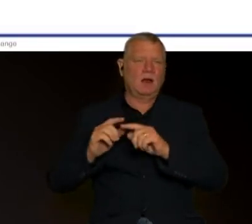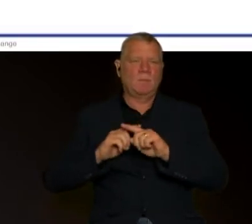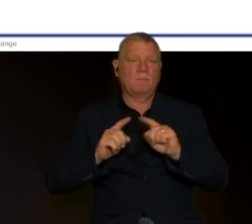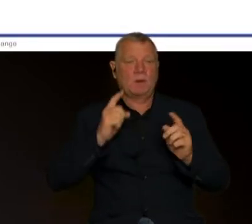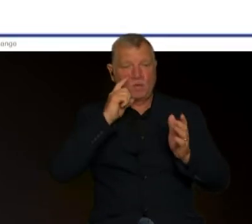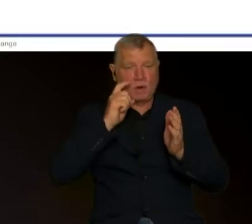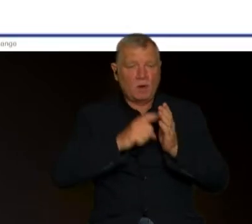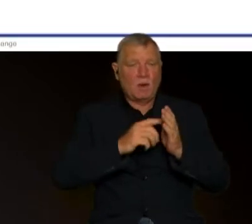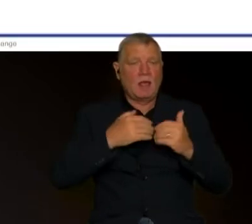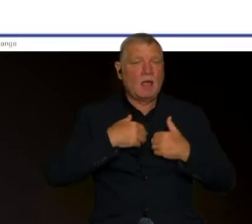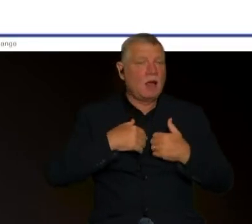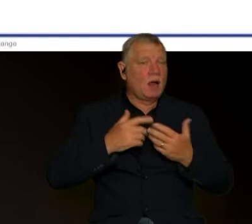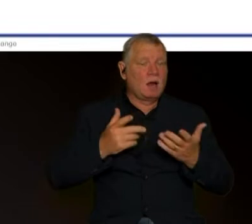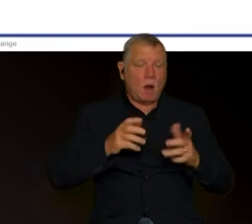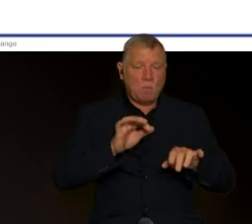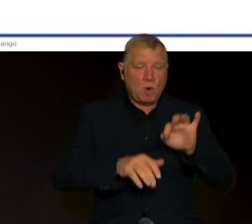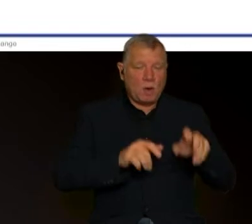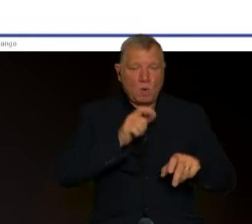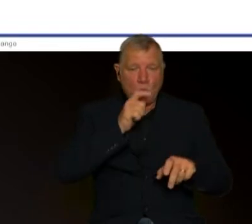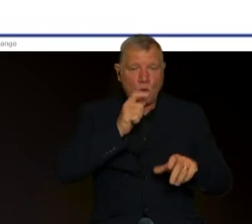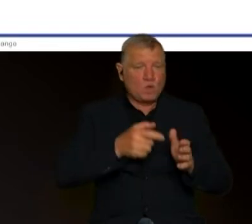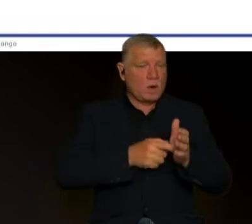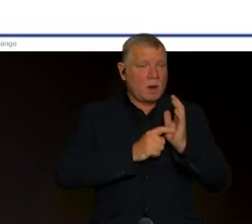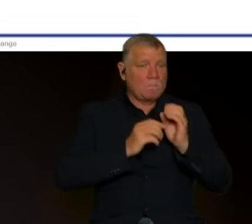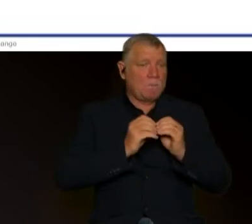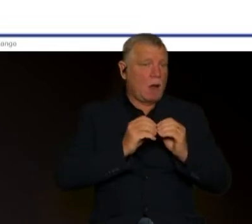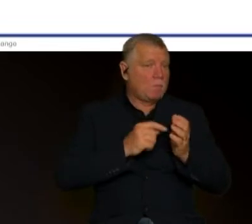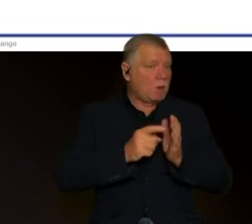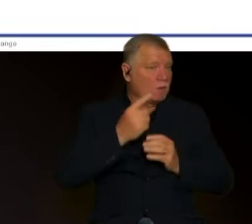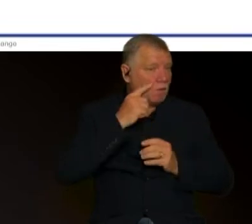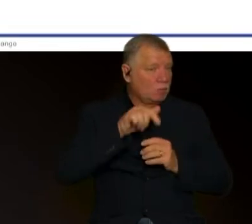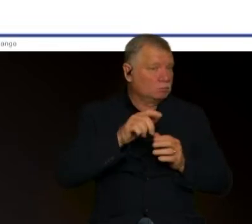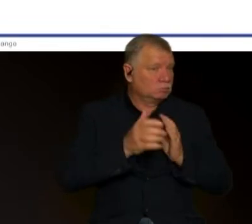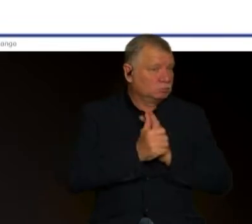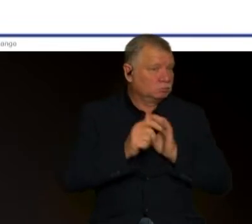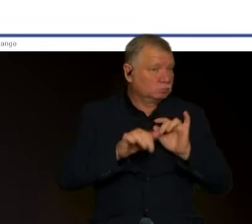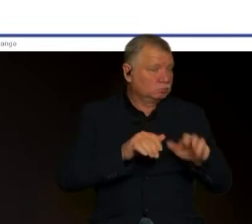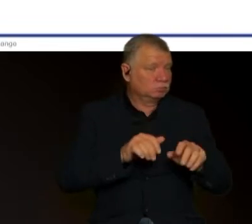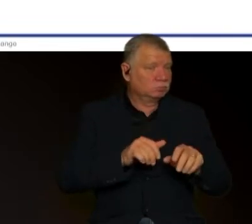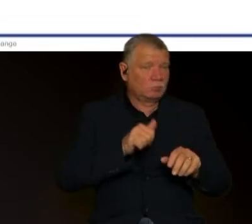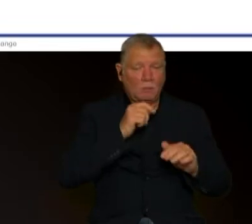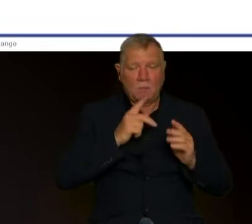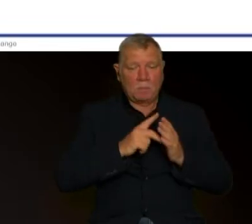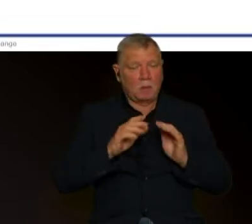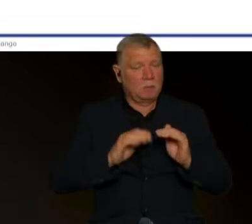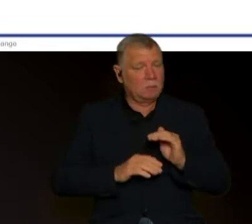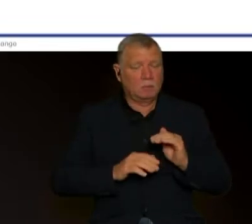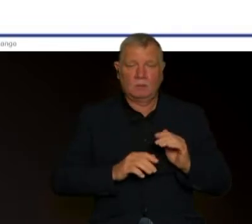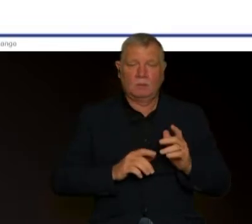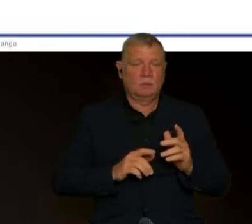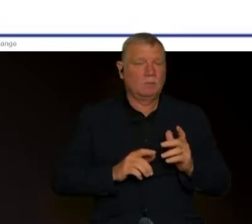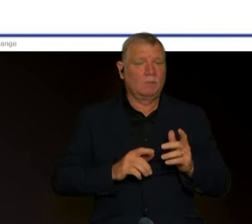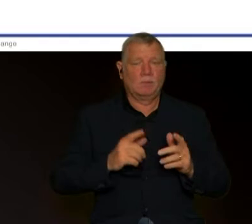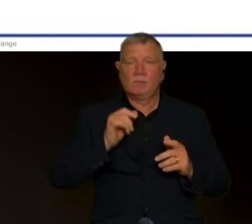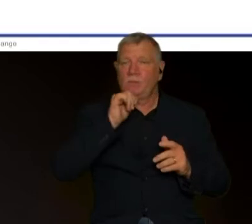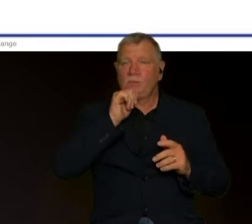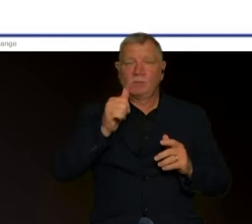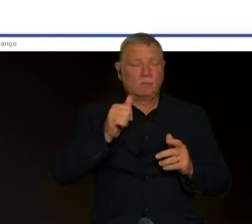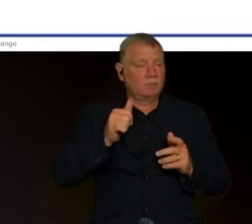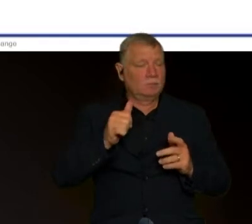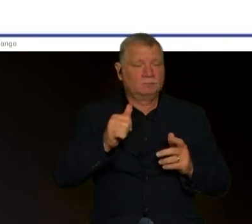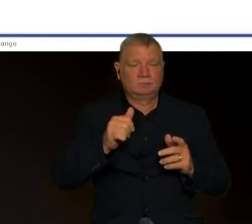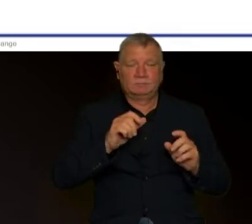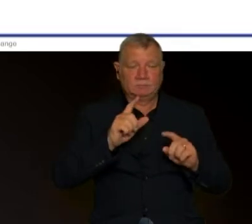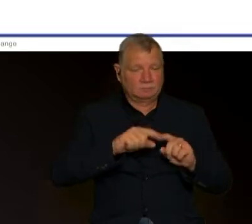needs to be equity, but it needs to be recognized that if there's a programmer that needs to be paid more, we need to make sure we